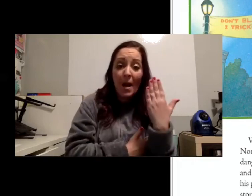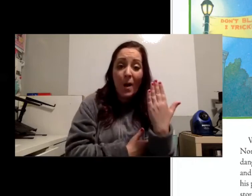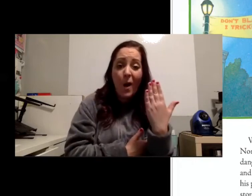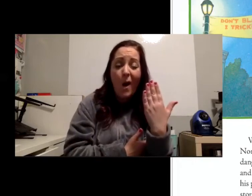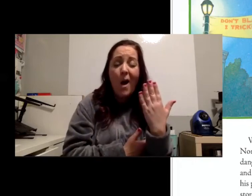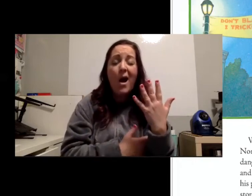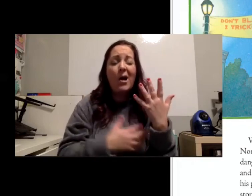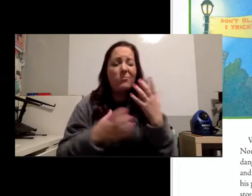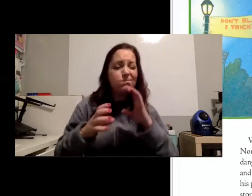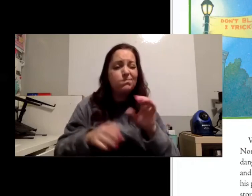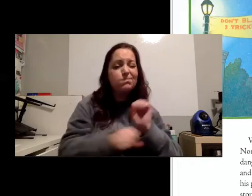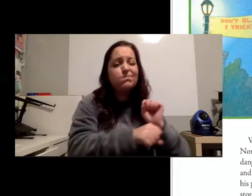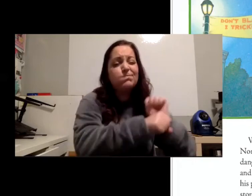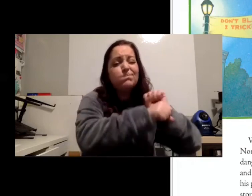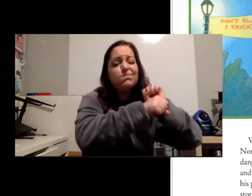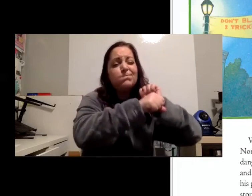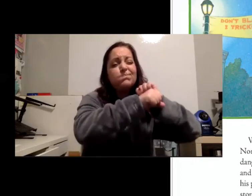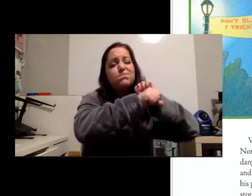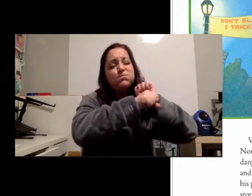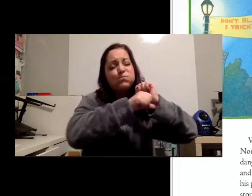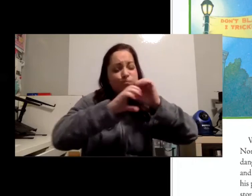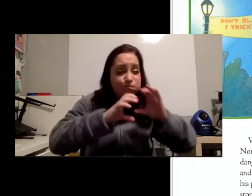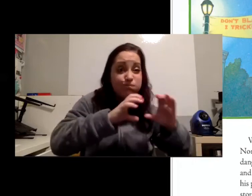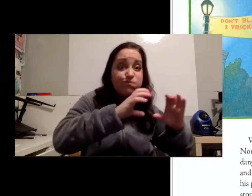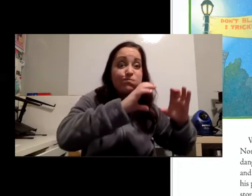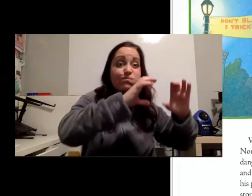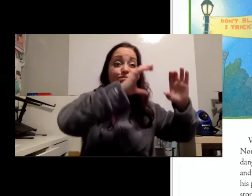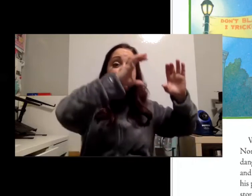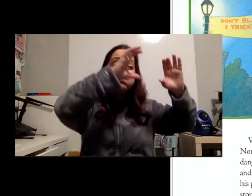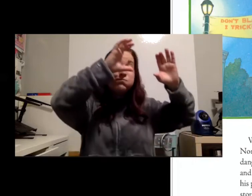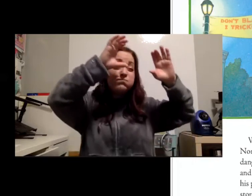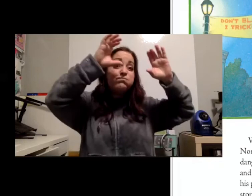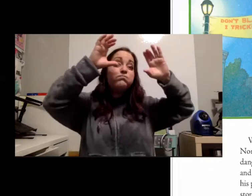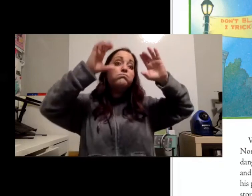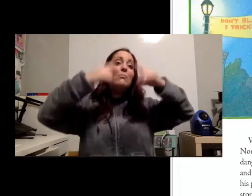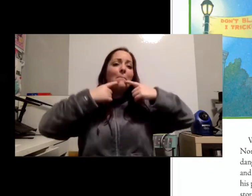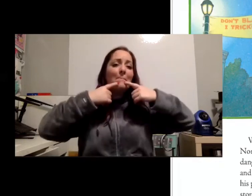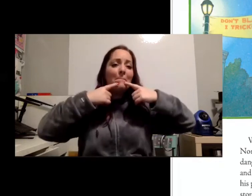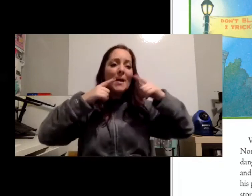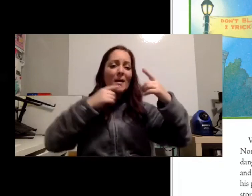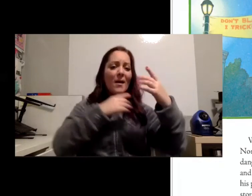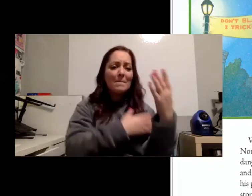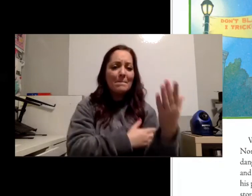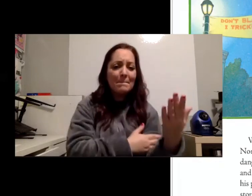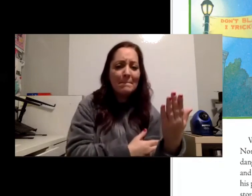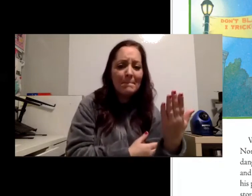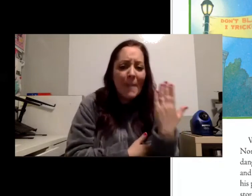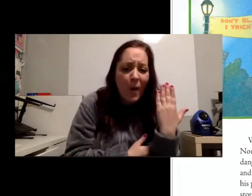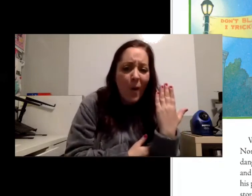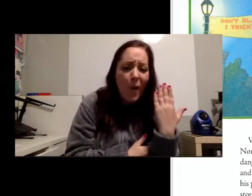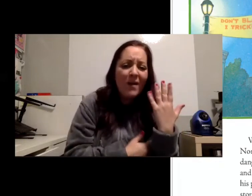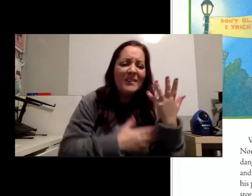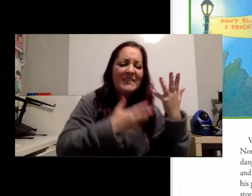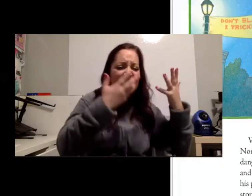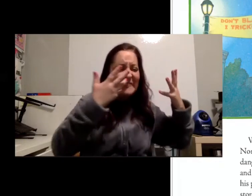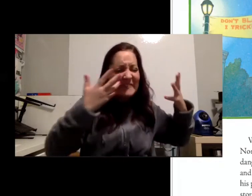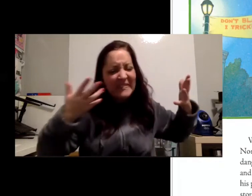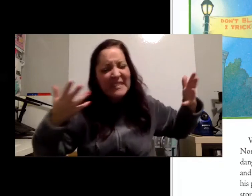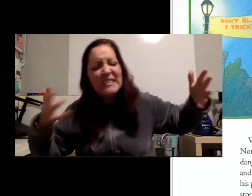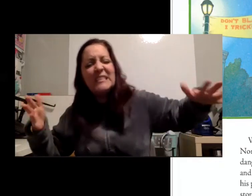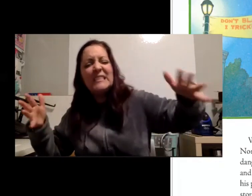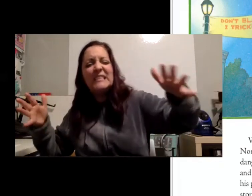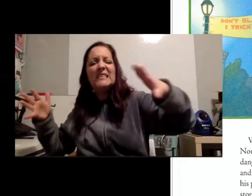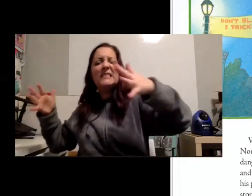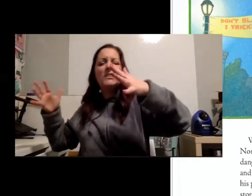It was early morning when he finished up putting up his last sign for the entire town to